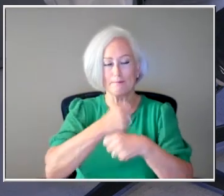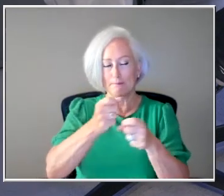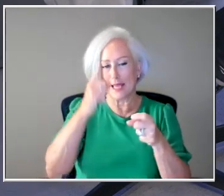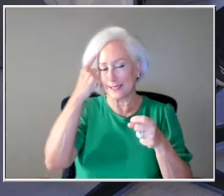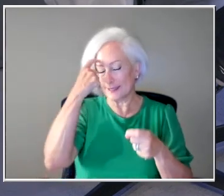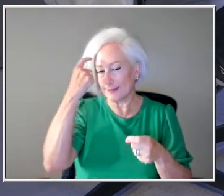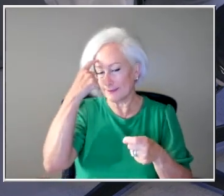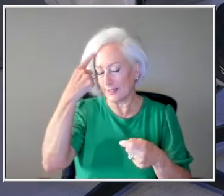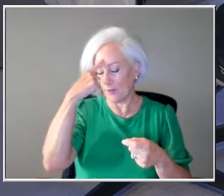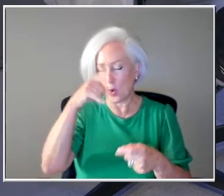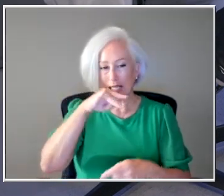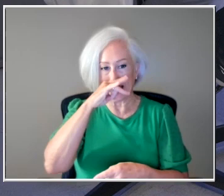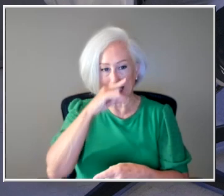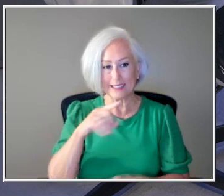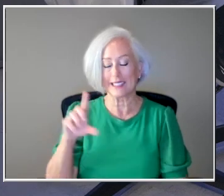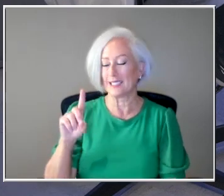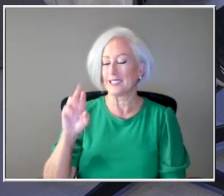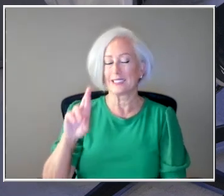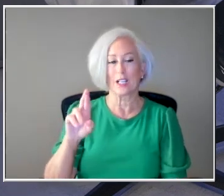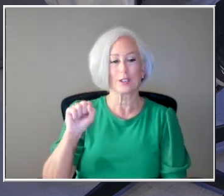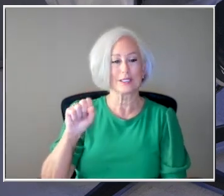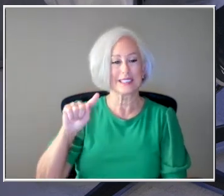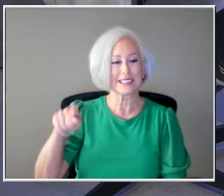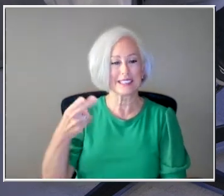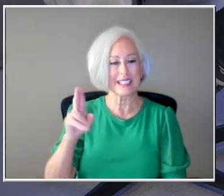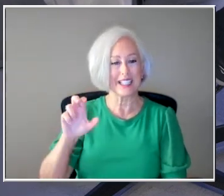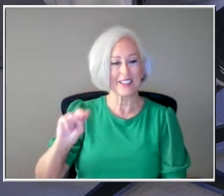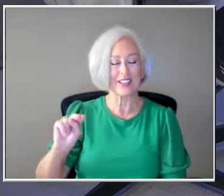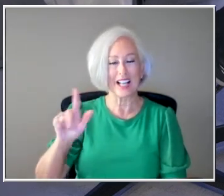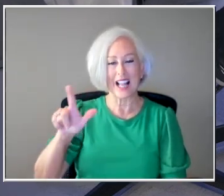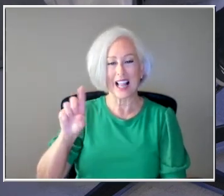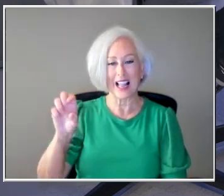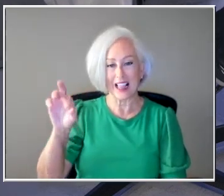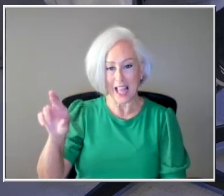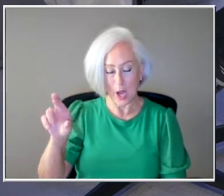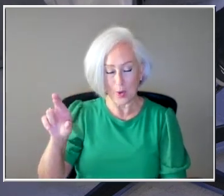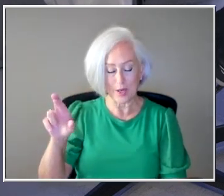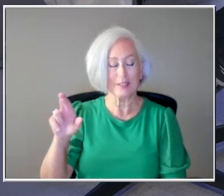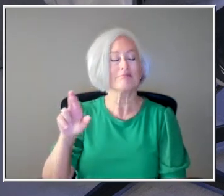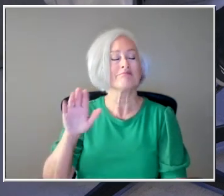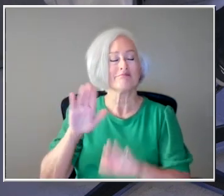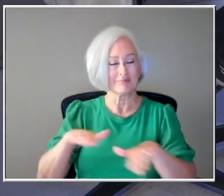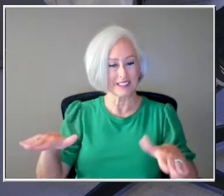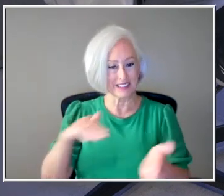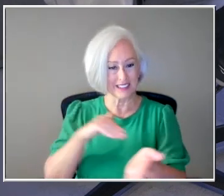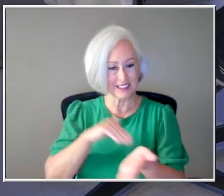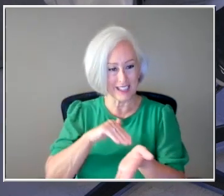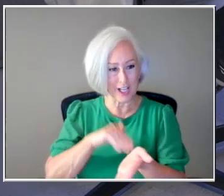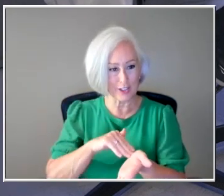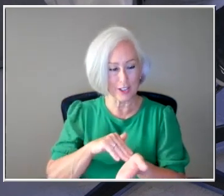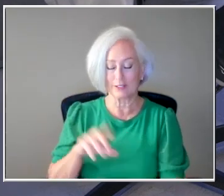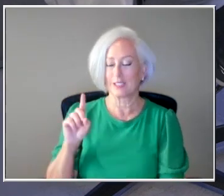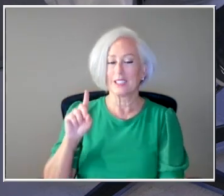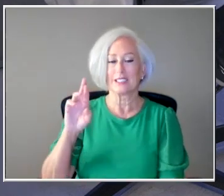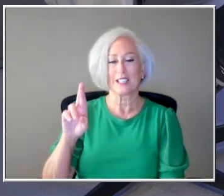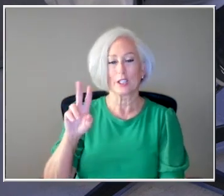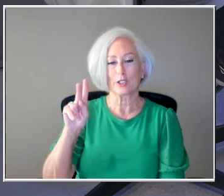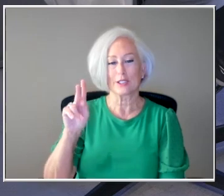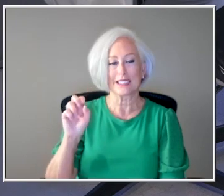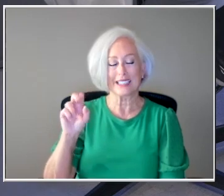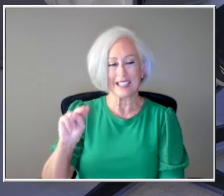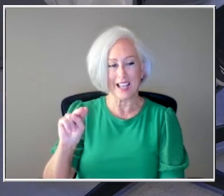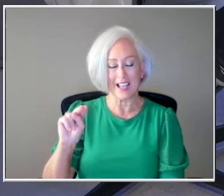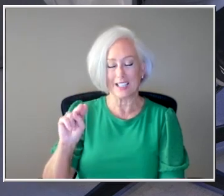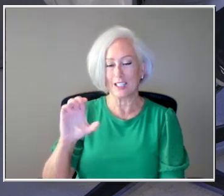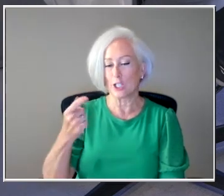Lauer, pediatrician. Good morning. Good morning. We also have Dr. Ken Gertz. He is a pediatric cardiologist. And next